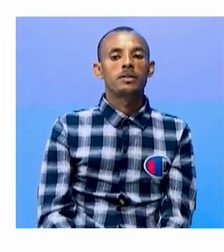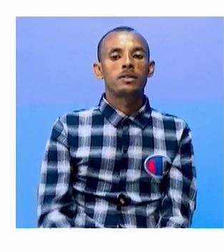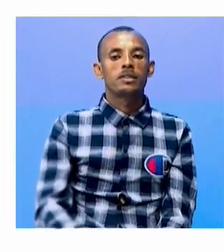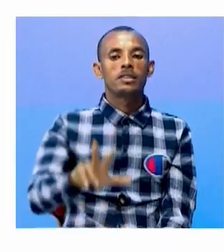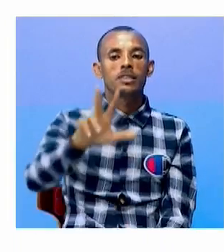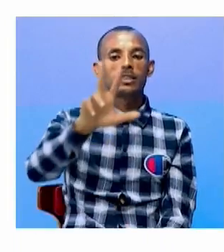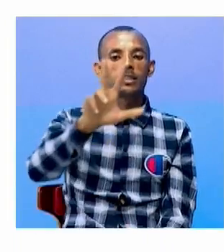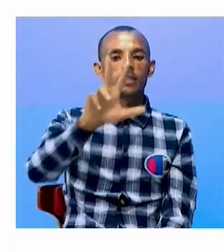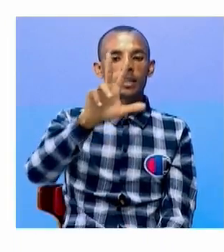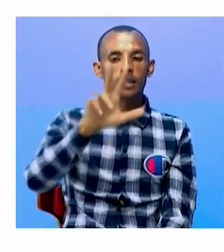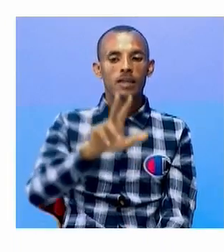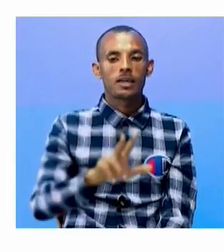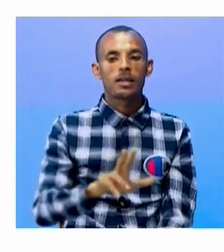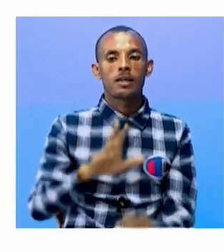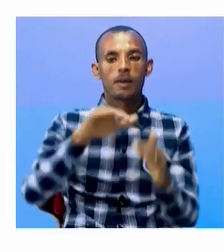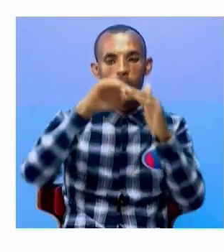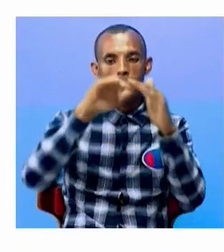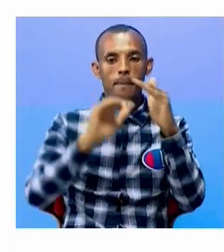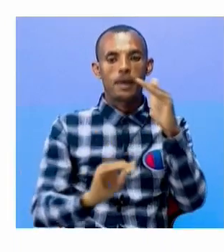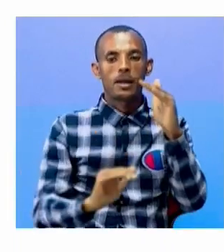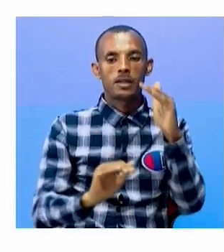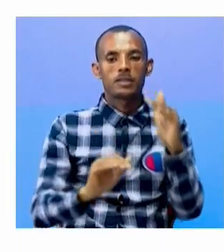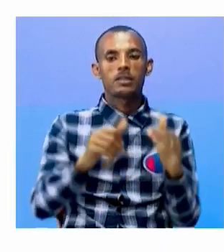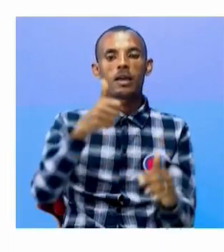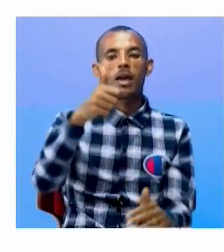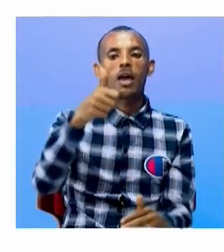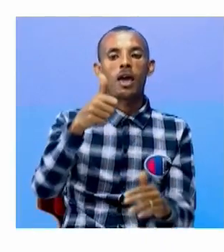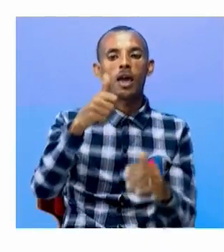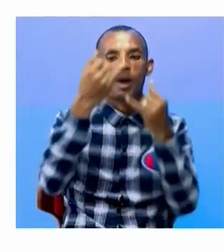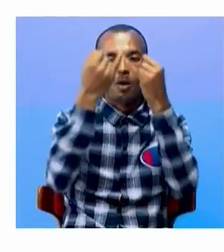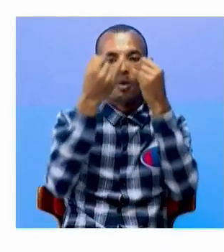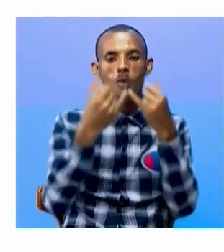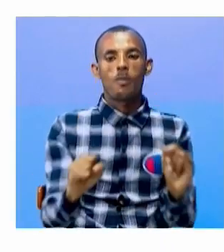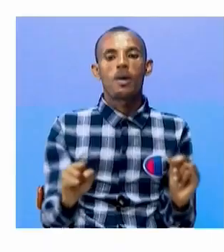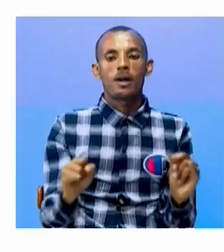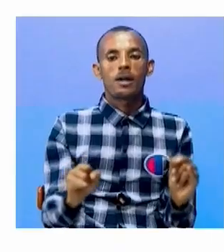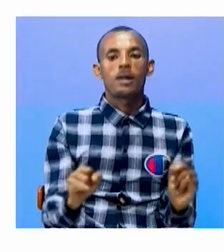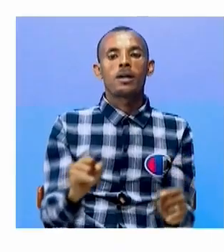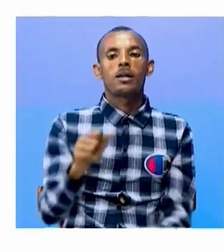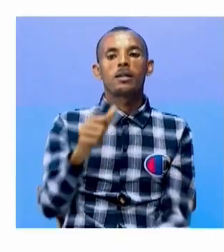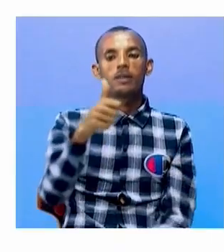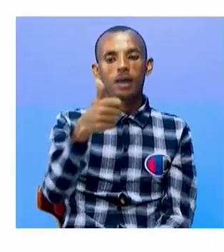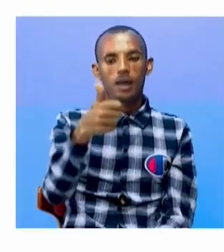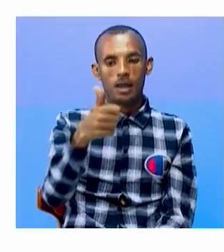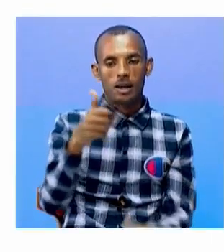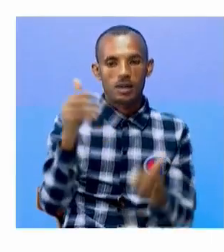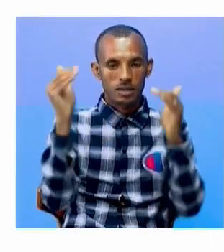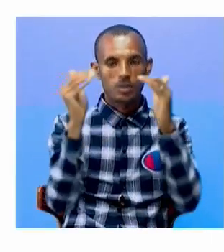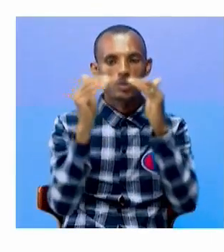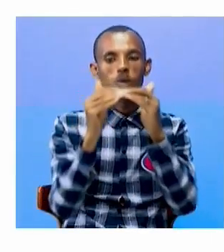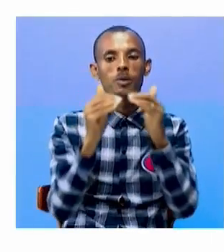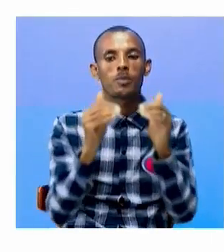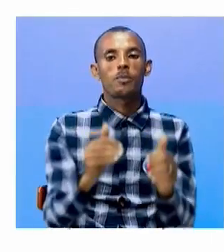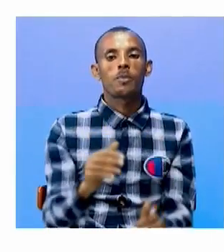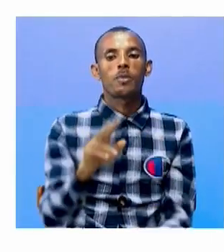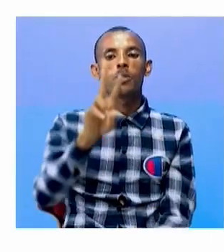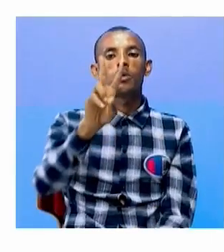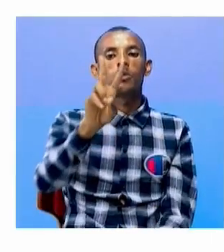3 minus a over 10 is equal to 2.